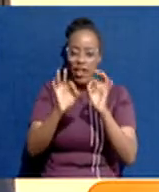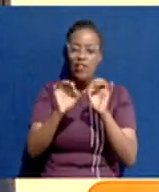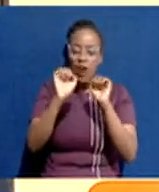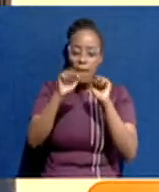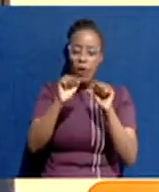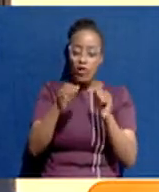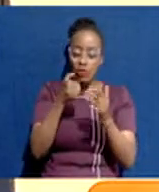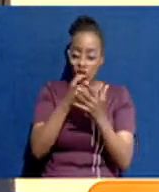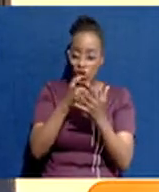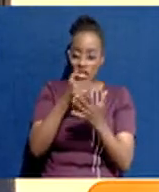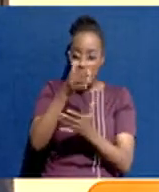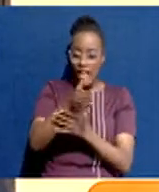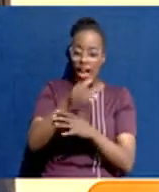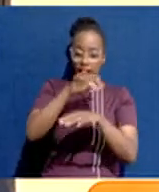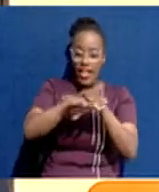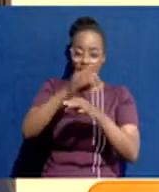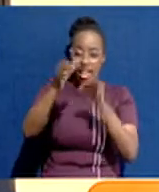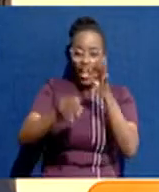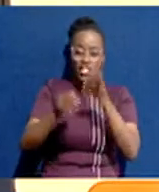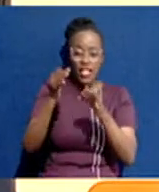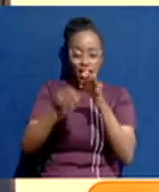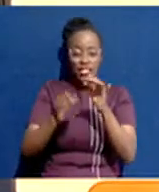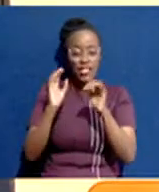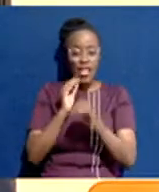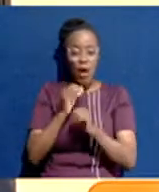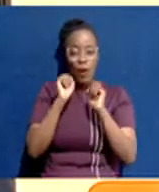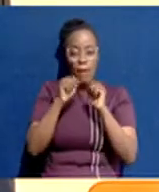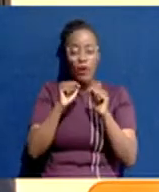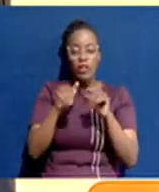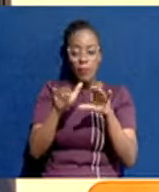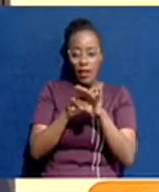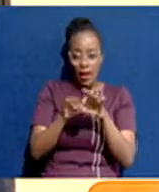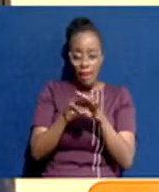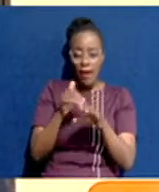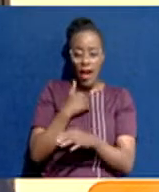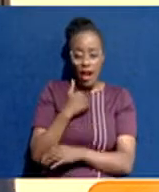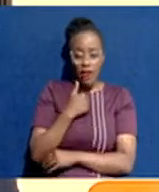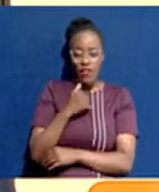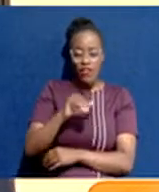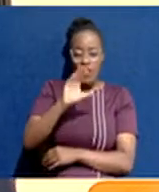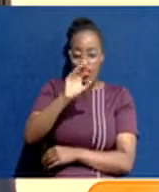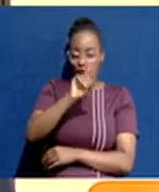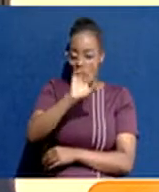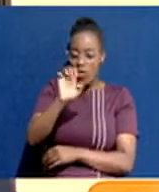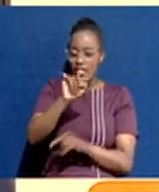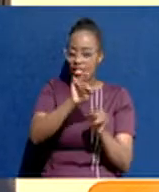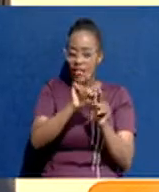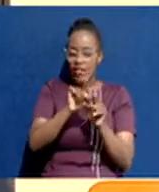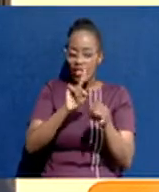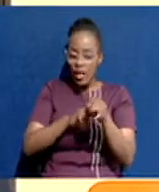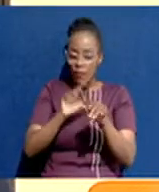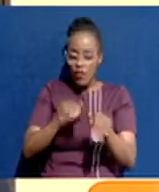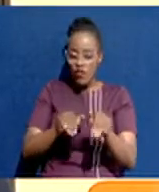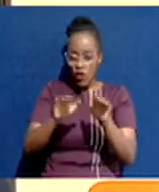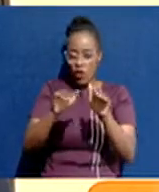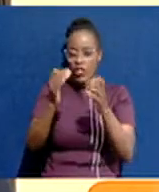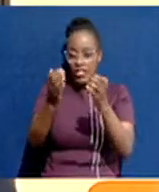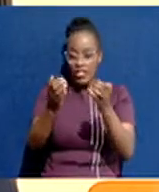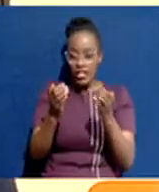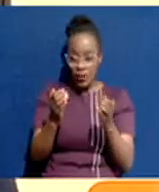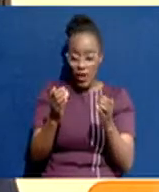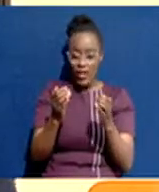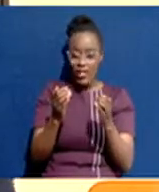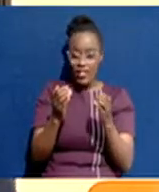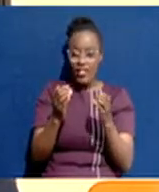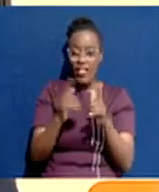can't get justice in our labor relations court, as it is procedurally required,